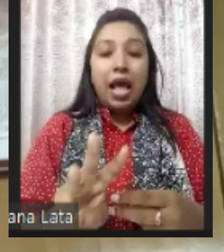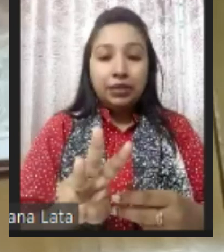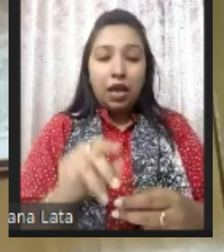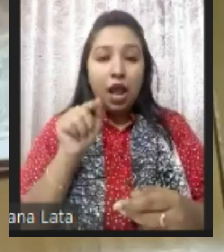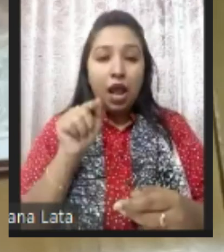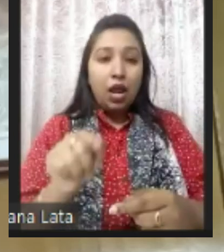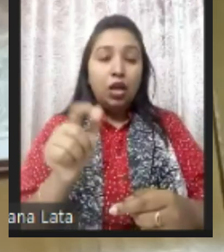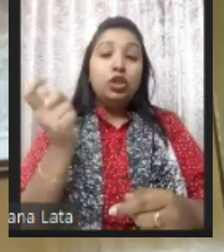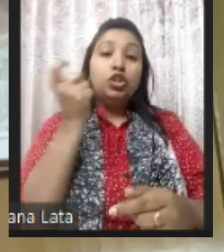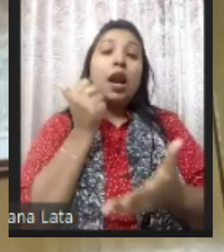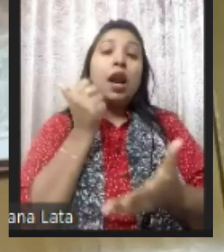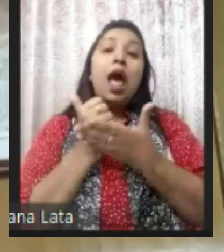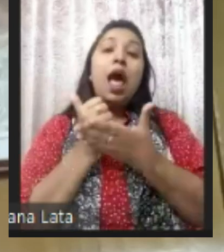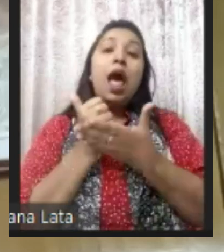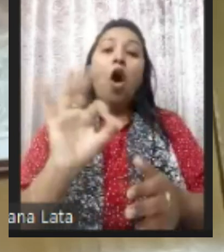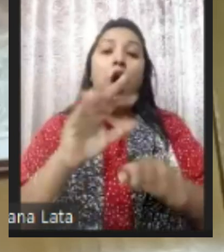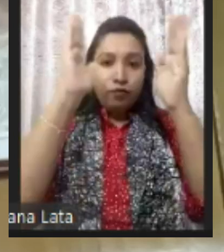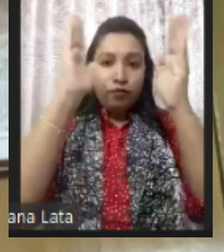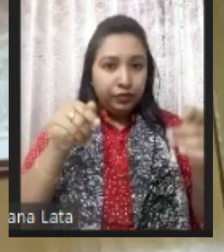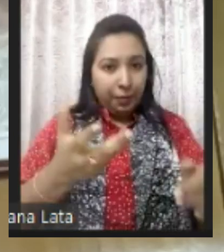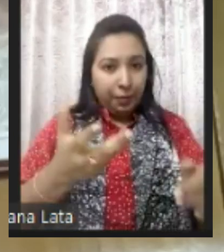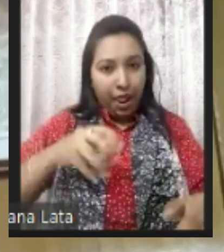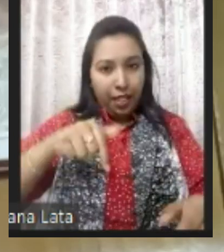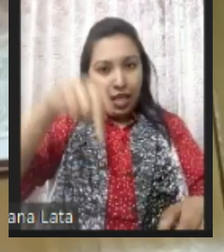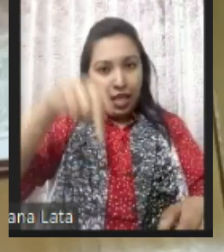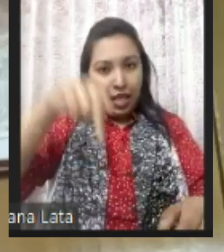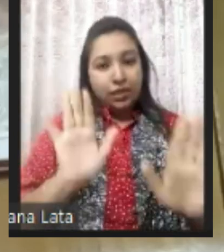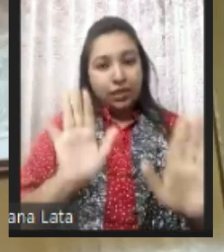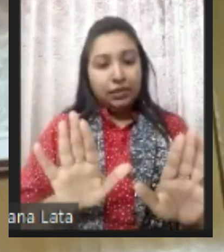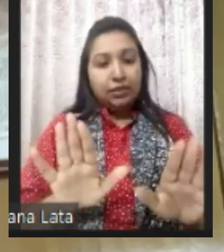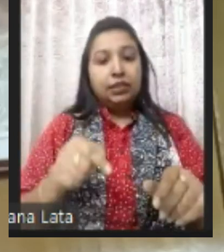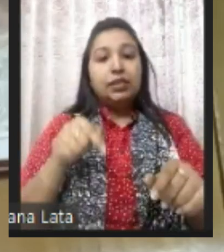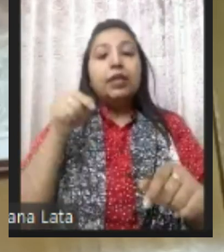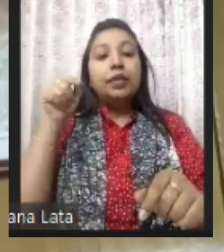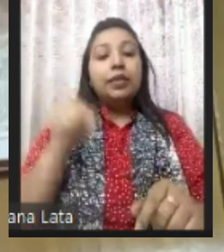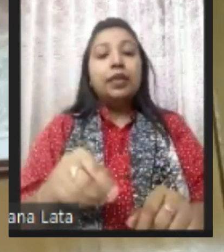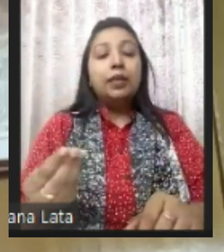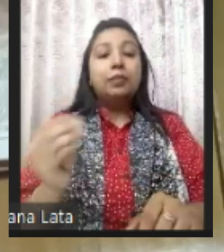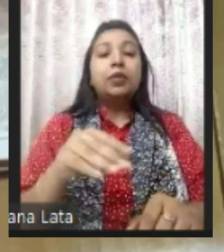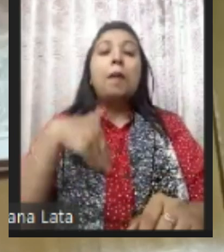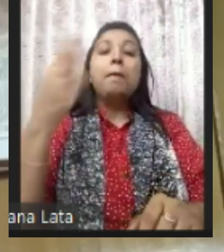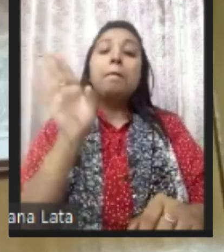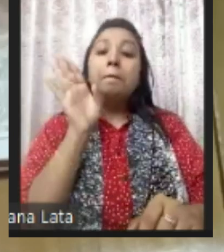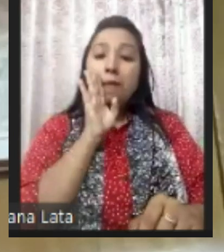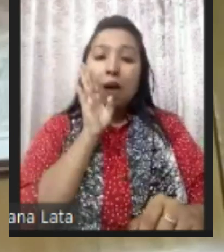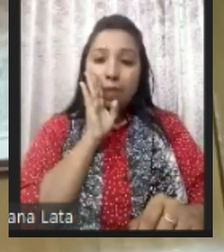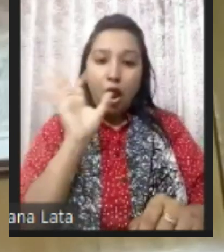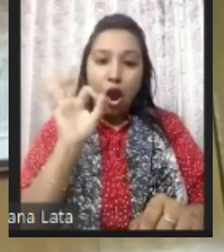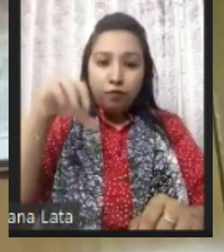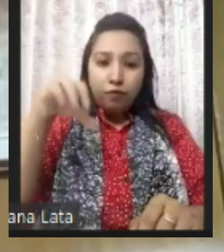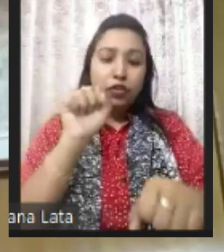office and field level in Bangladesh. In addition, various private services, including job